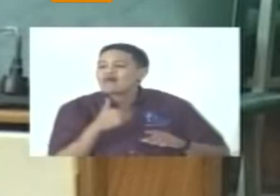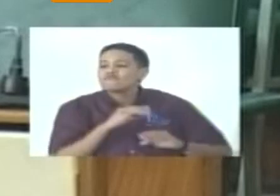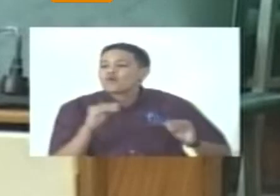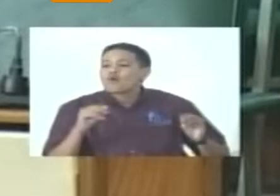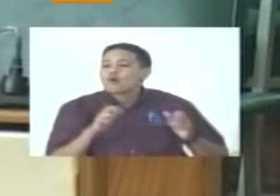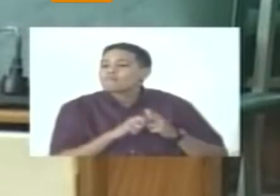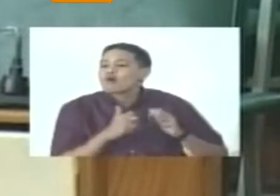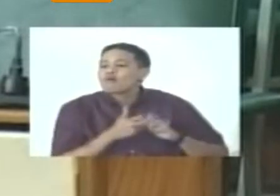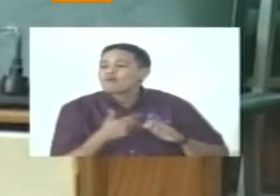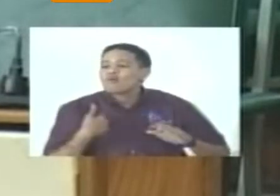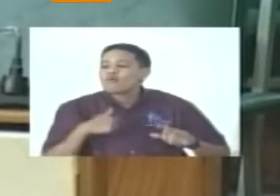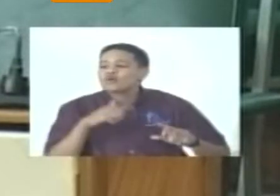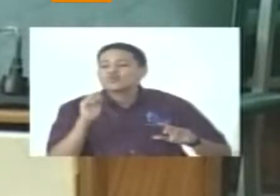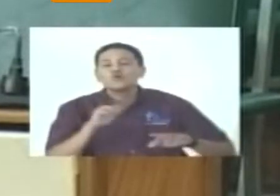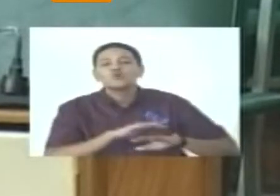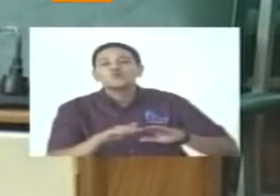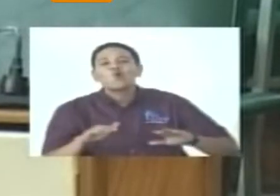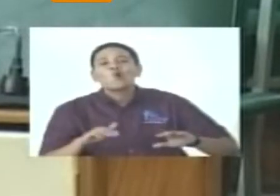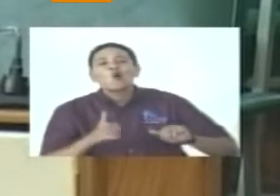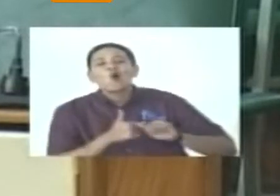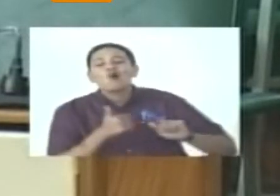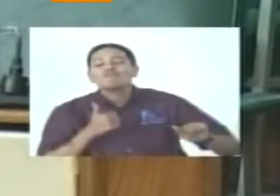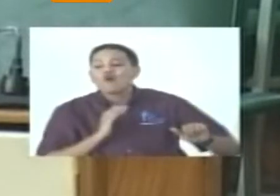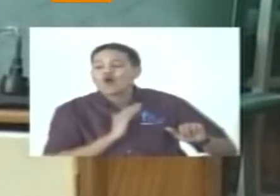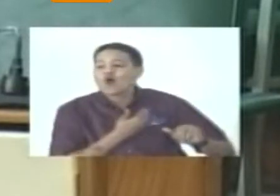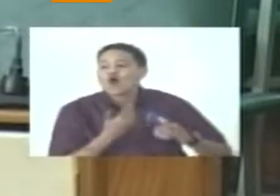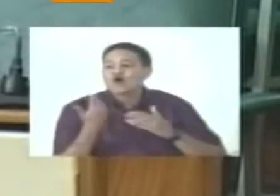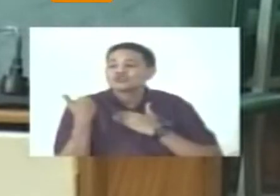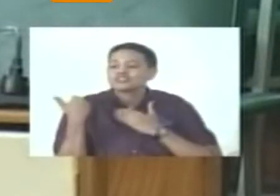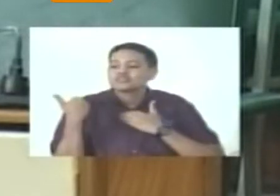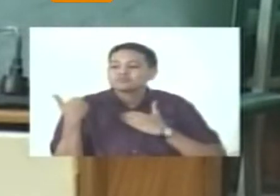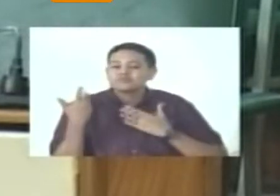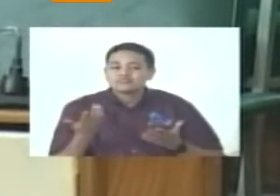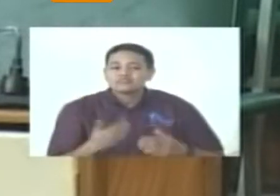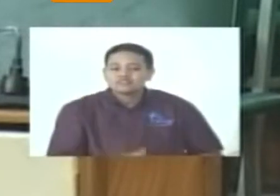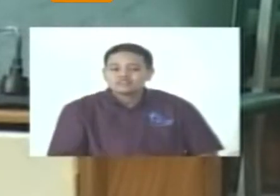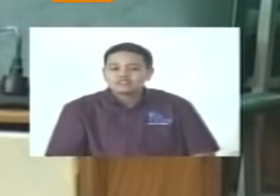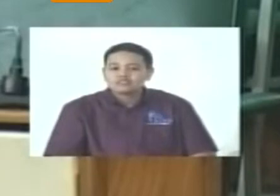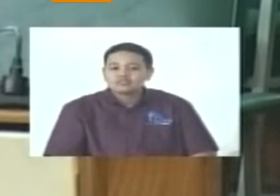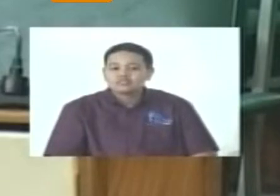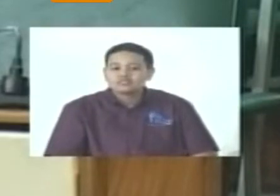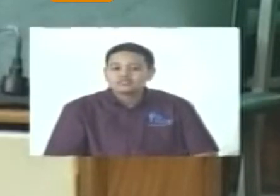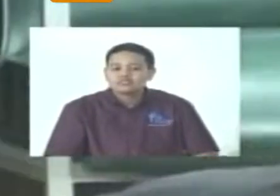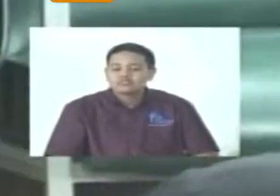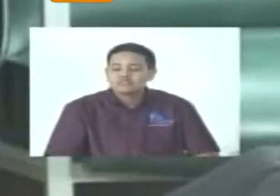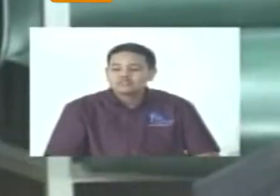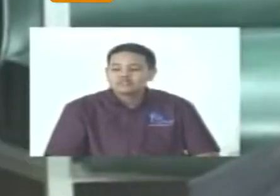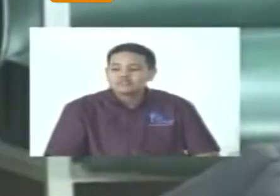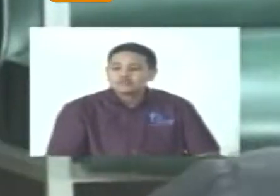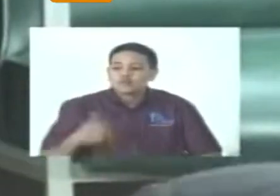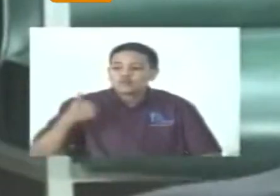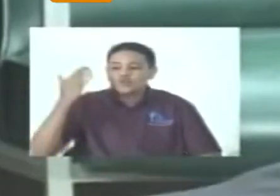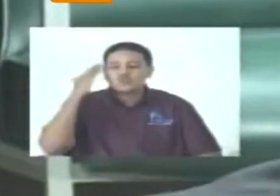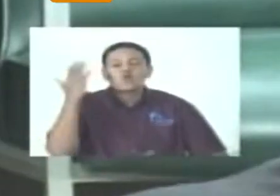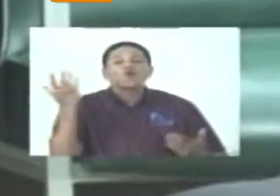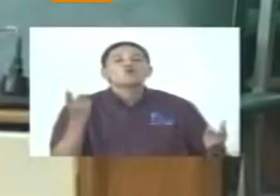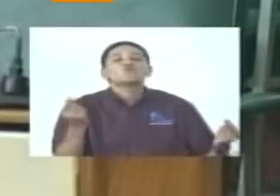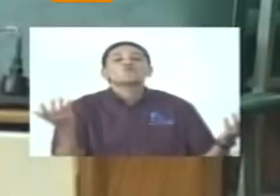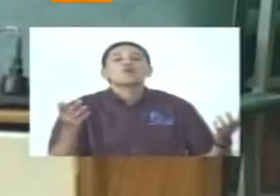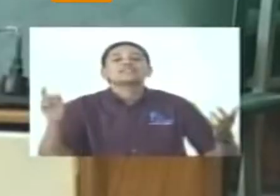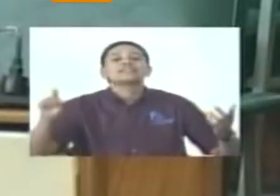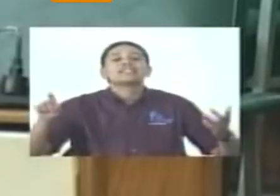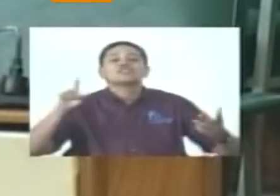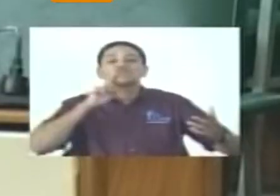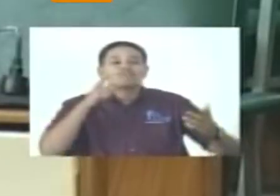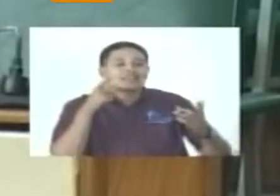from our responsibilities. We know where there are issues, Mr. President. We know where there are issues, Mr. President, and we do what is necessary to